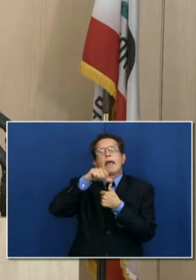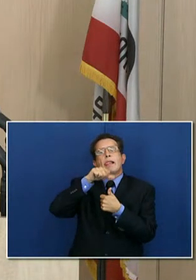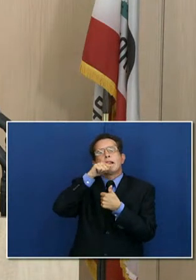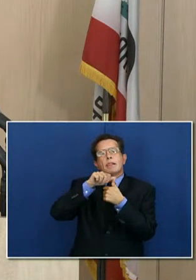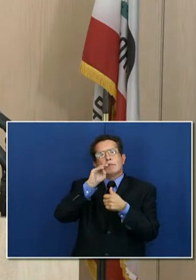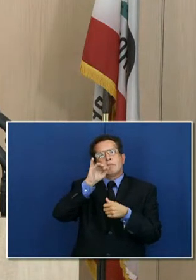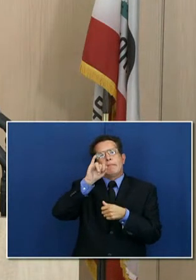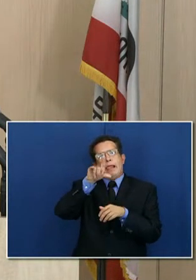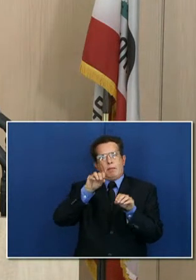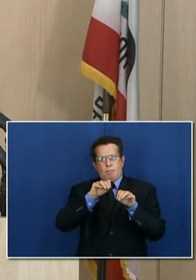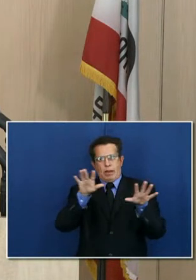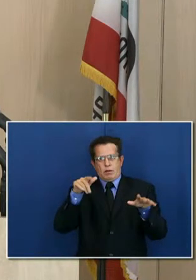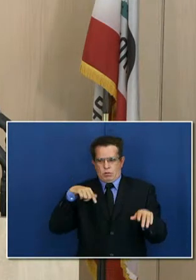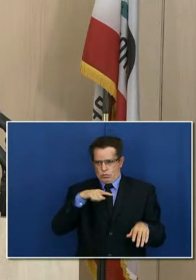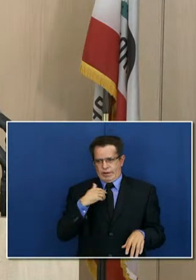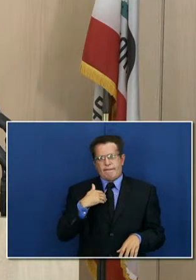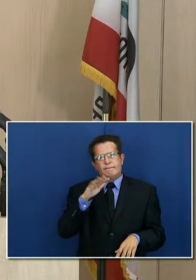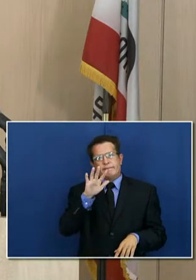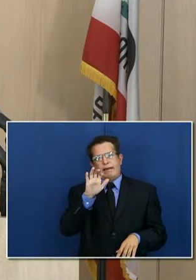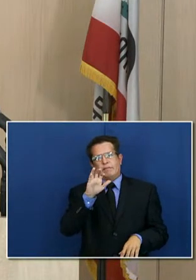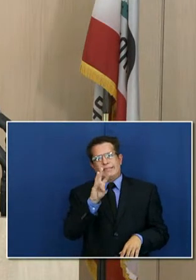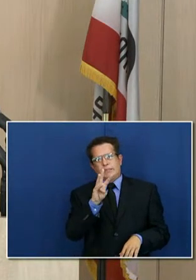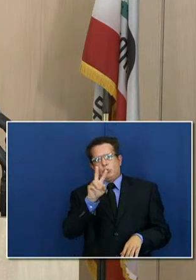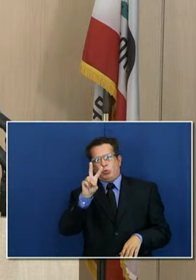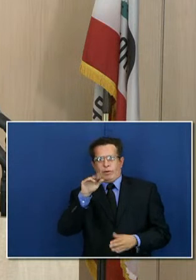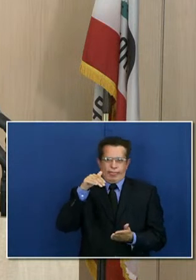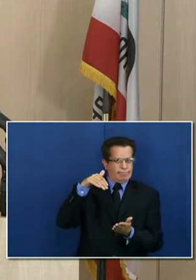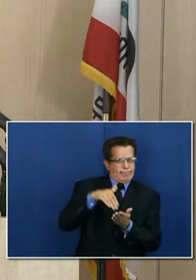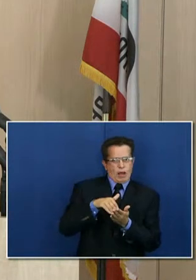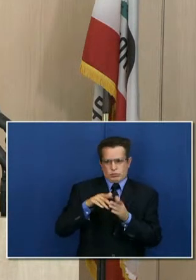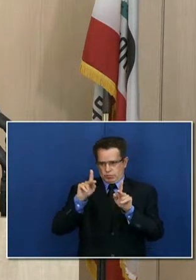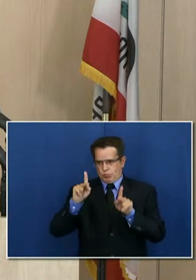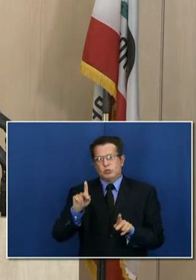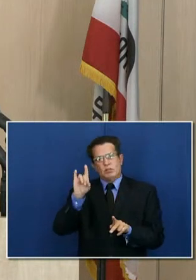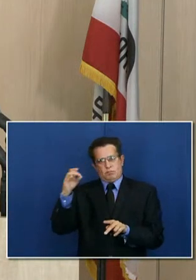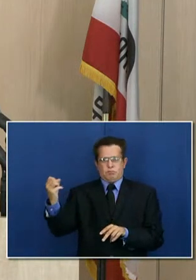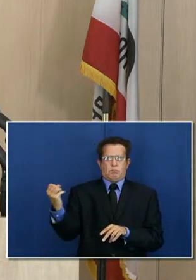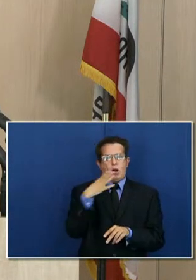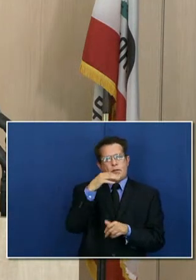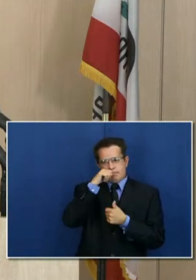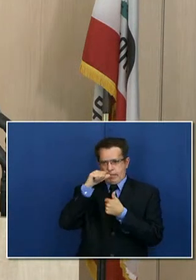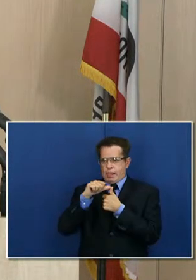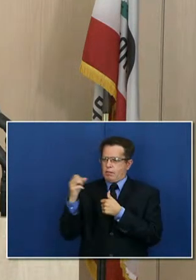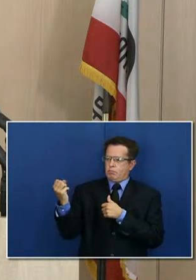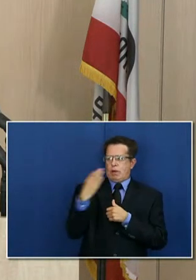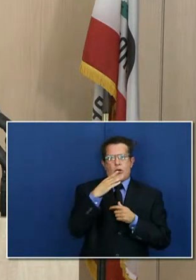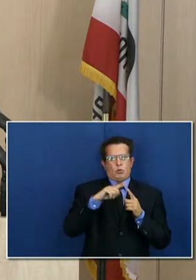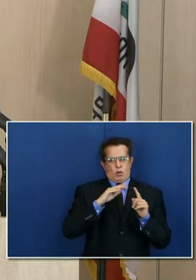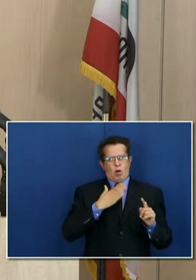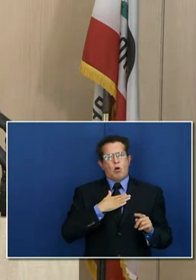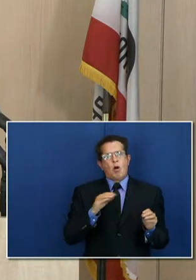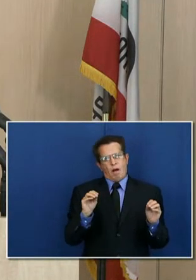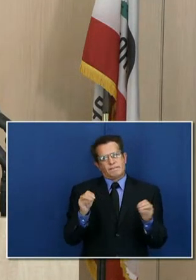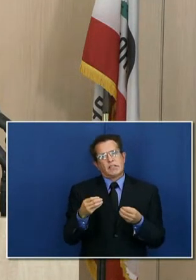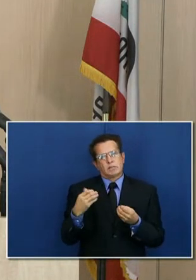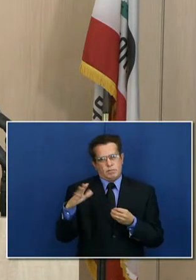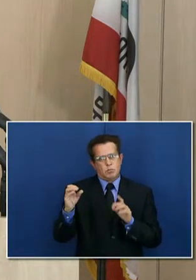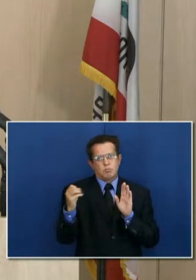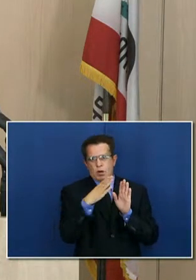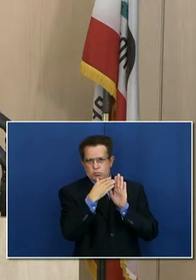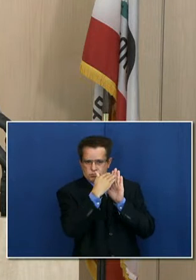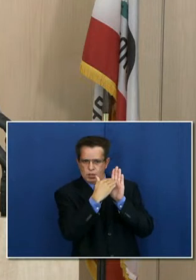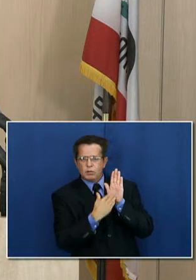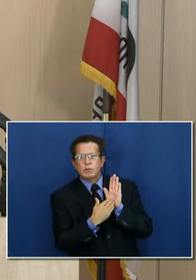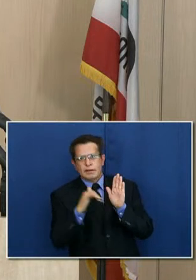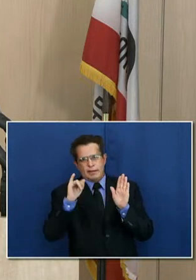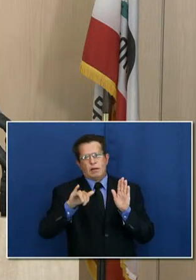date, we have 562,000 individuals that have returned their respective mail ballot back to our respective office. What that represents